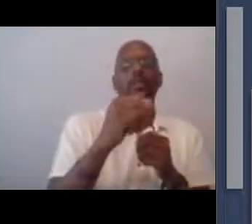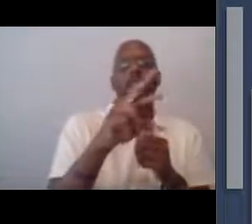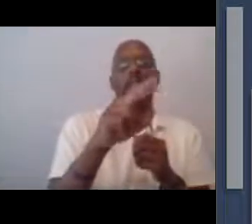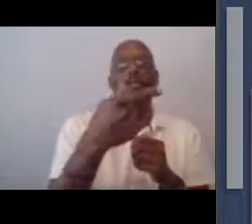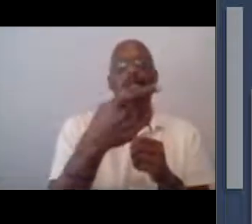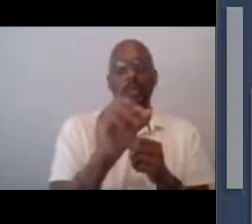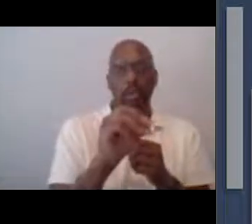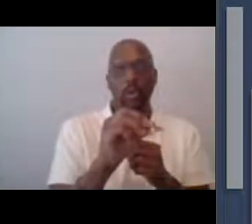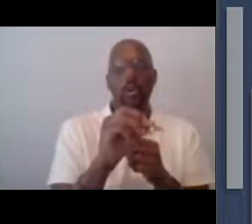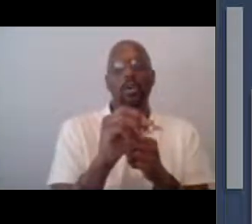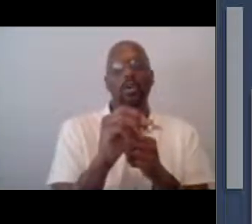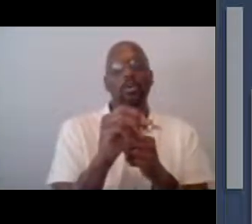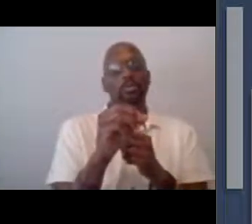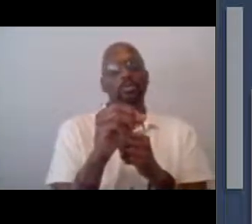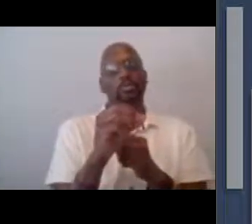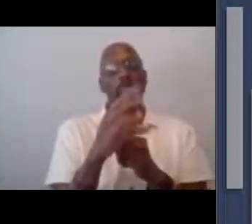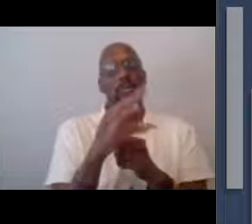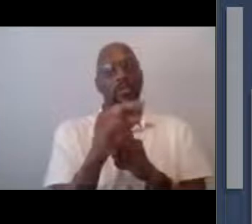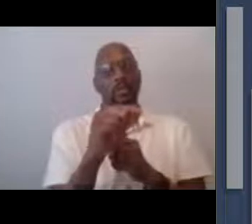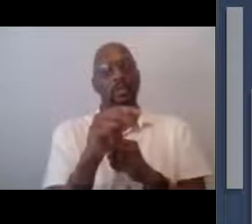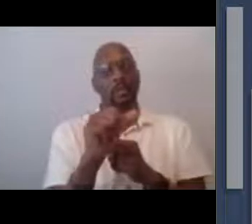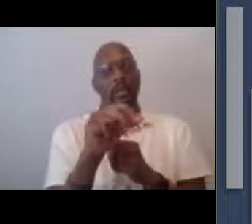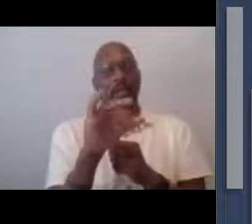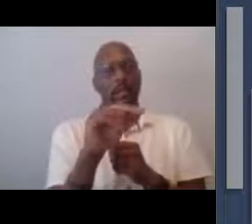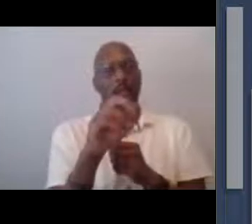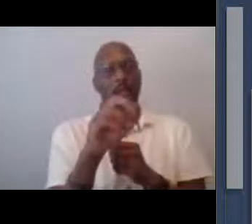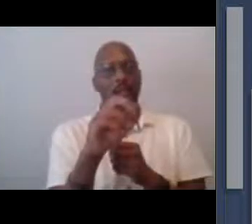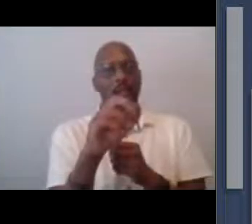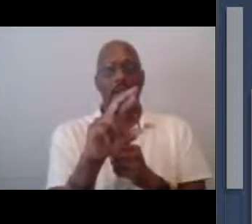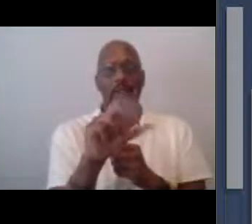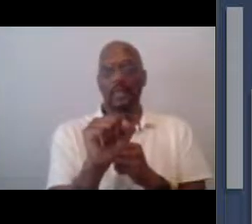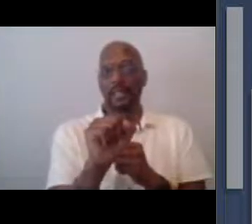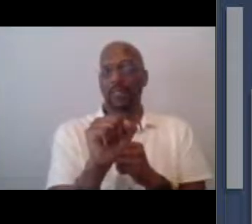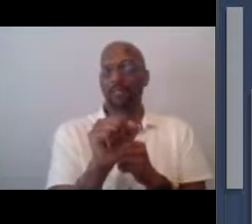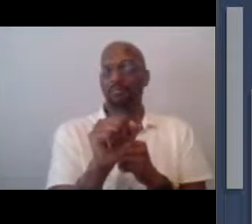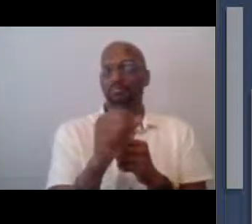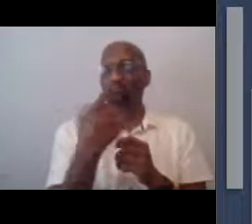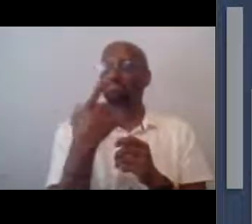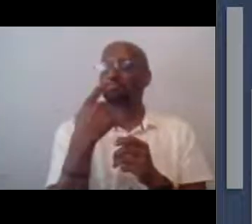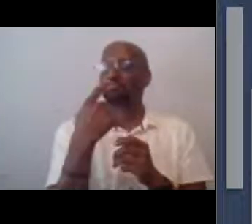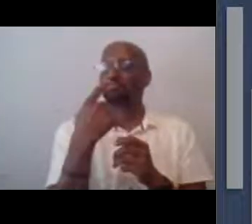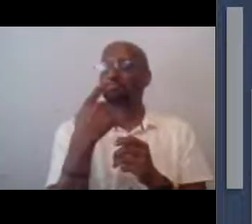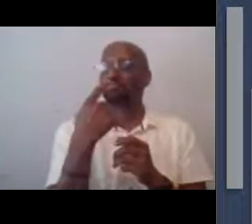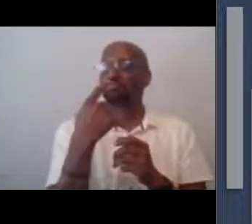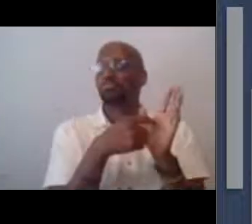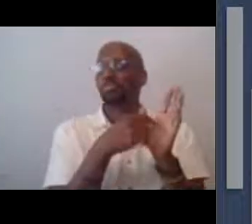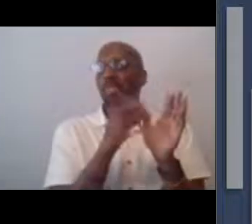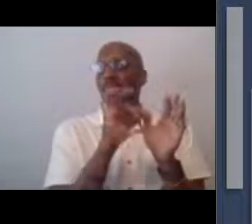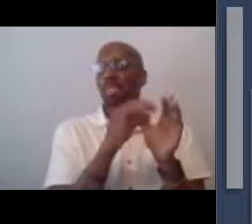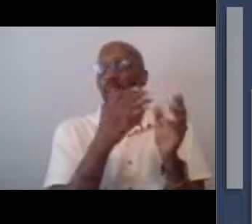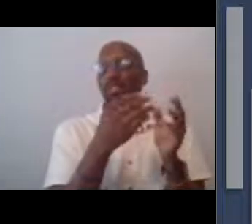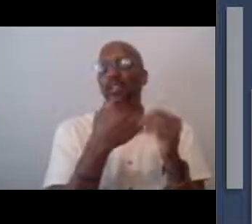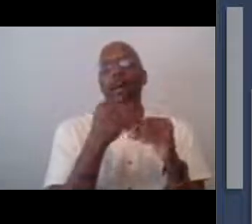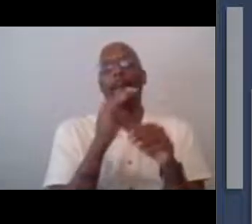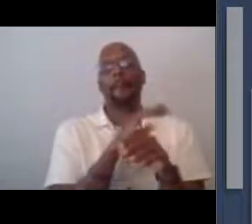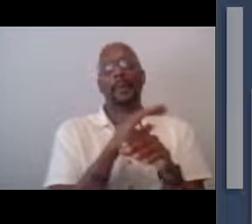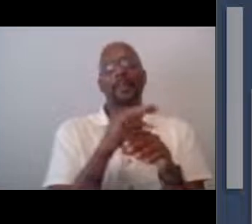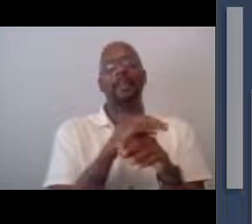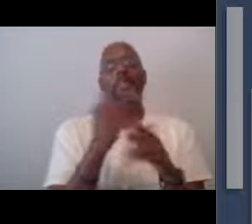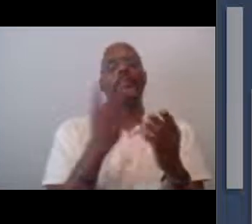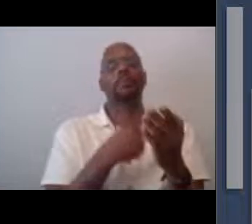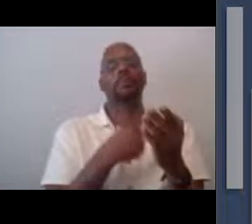comment period that's closing on October 22nd. So I want to draw your attention to that. Disadvantaged Business Enterprise Program modifications,